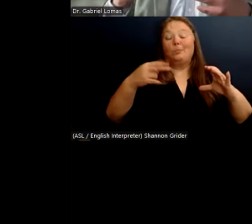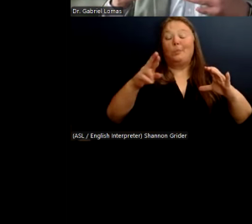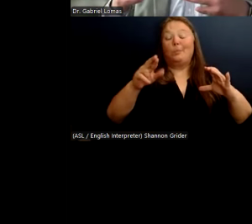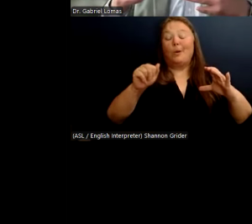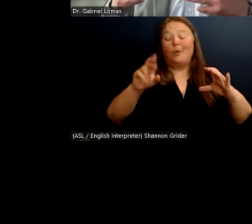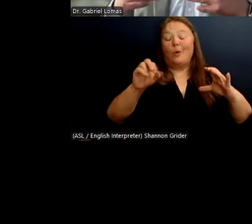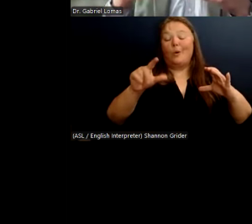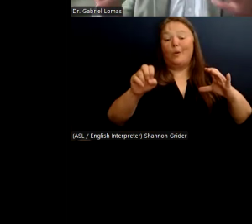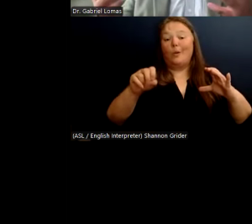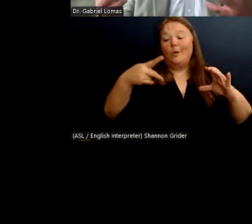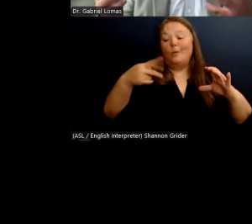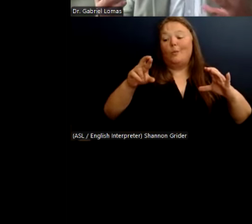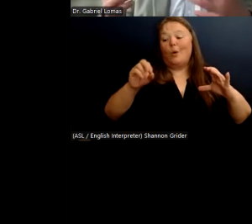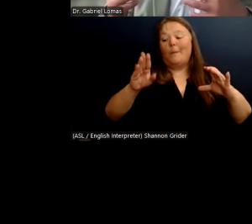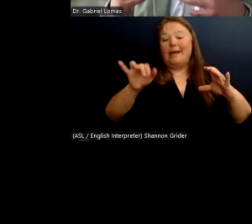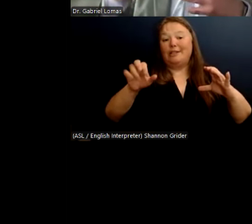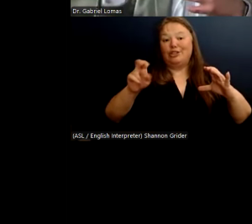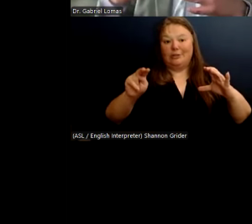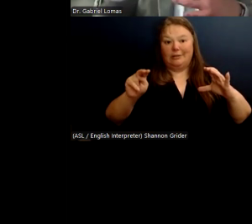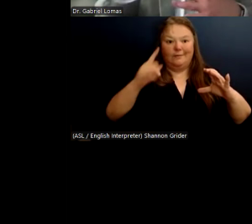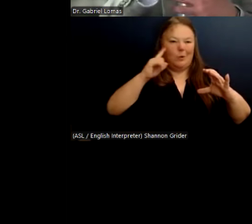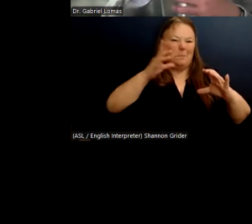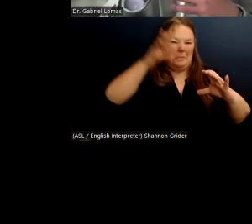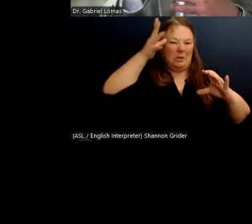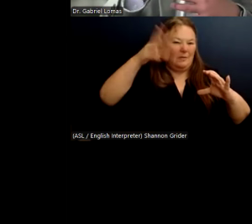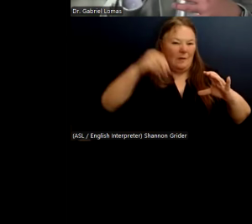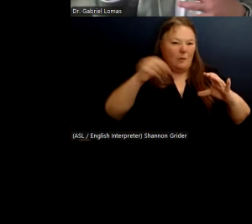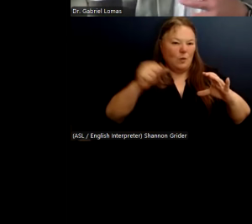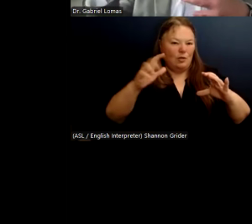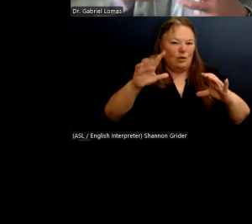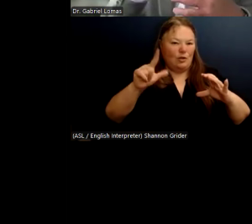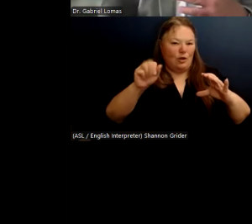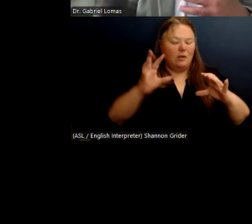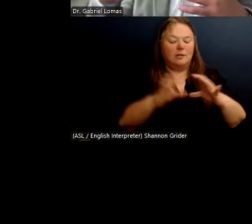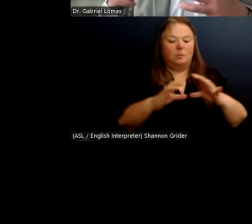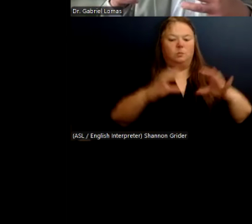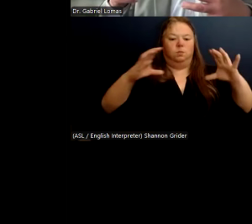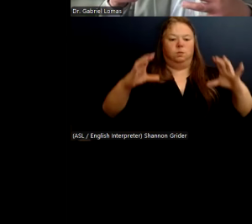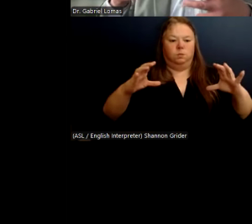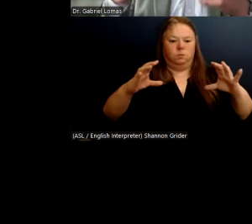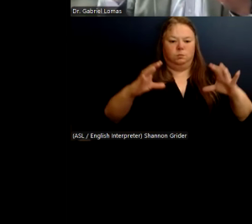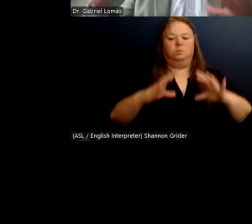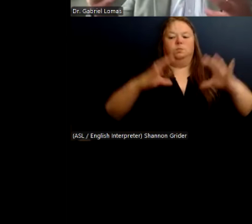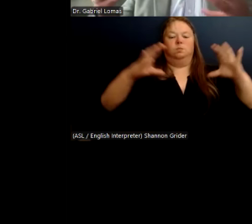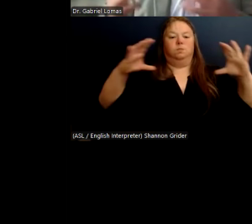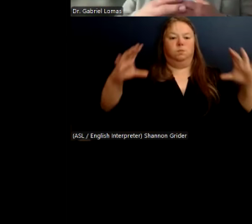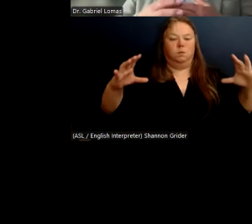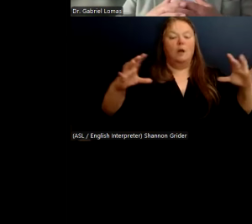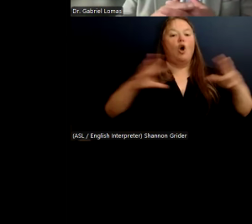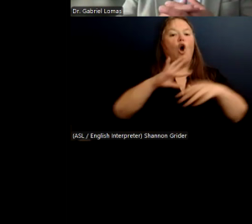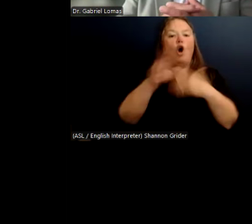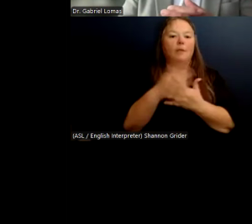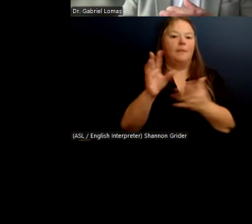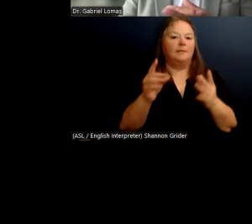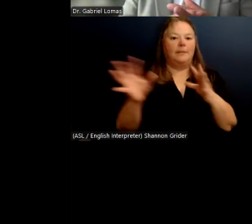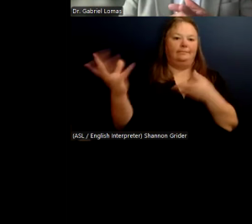Like, if a parent has been in trouble with the law, there's all these other providers that work in that same orbit that need to be fluent in sign language,